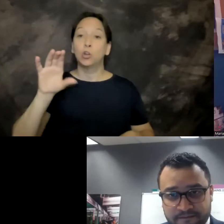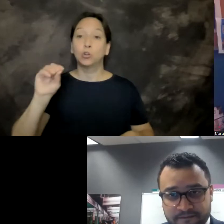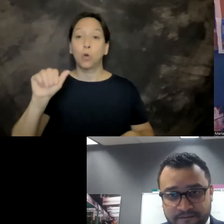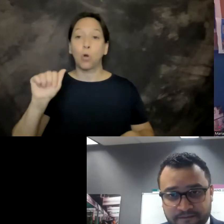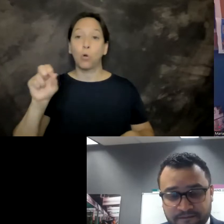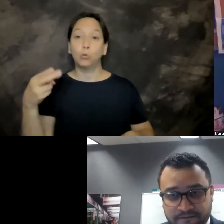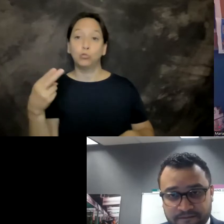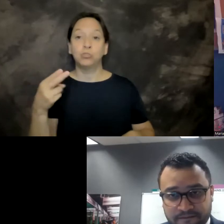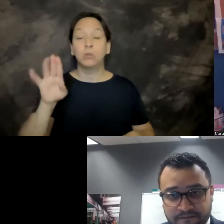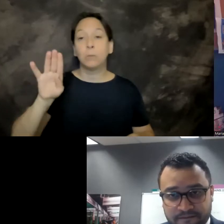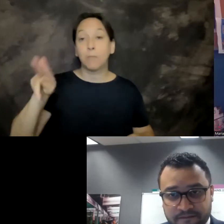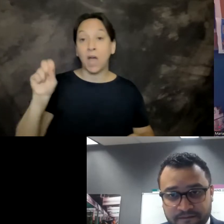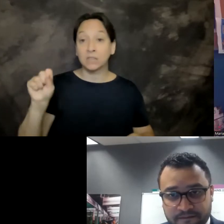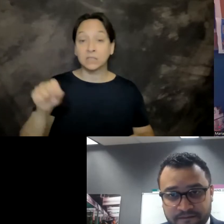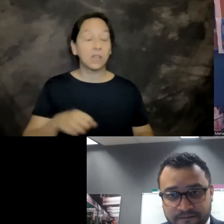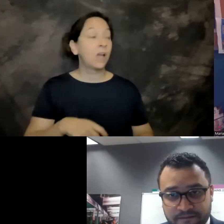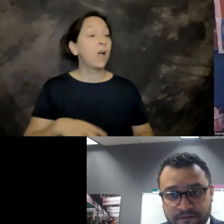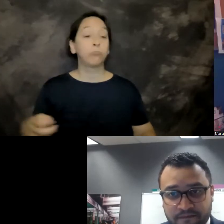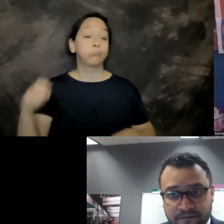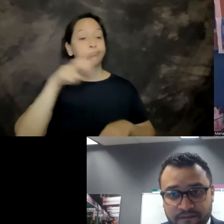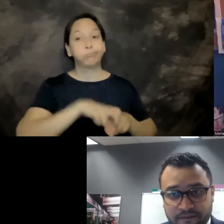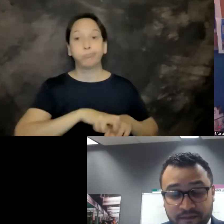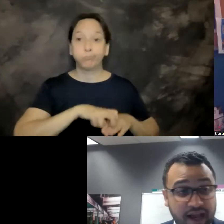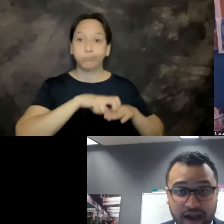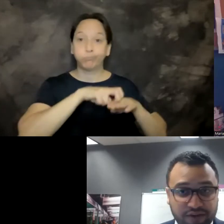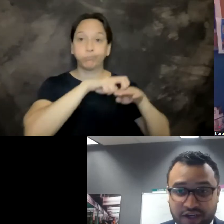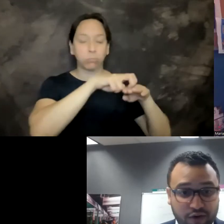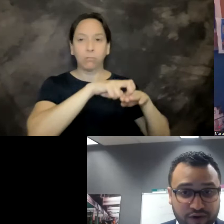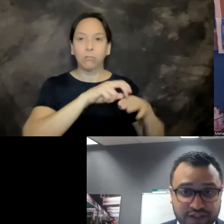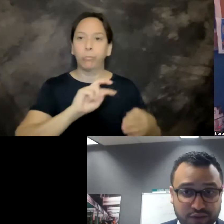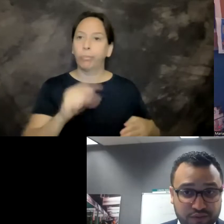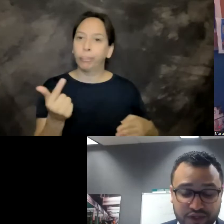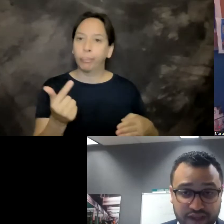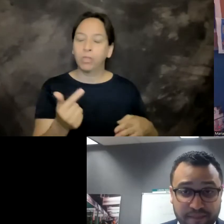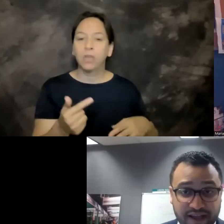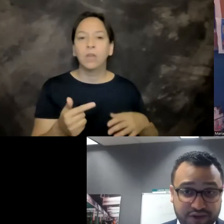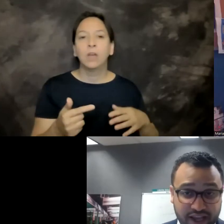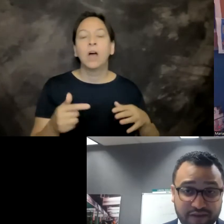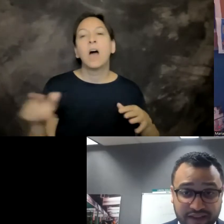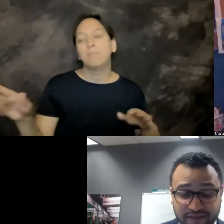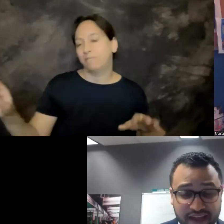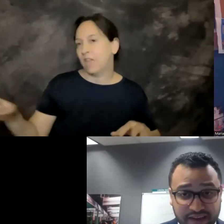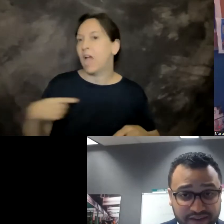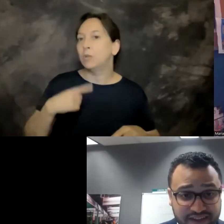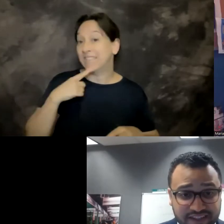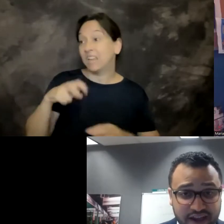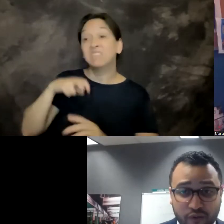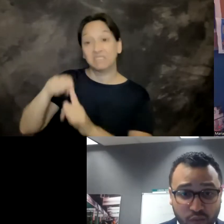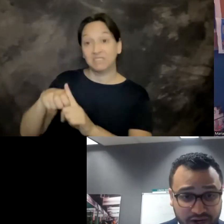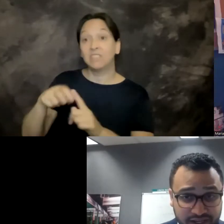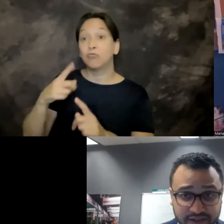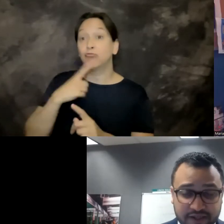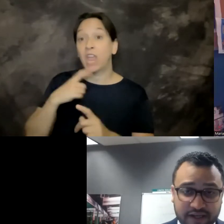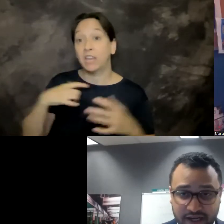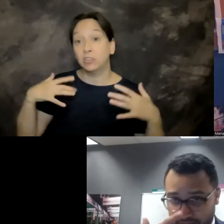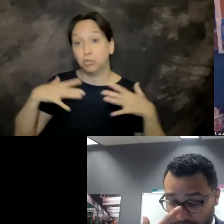for folks to report that to ensure that that gets addressed as soon as possible? Yeah, I would say go right to the ambassador, and if that's not